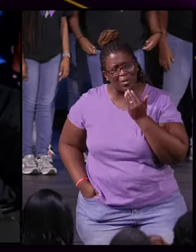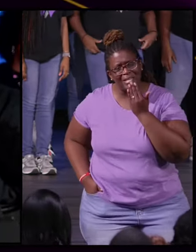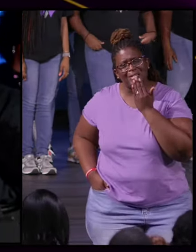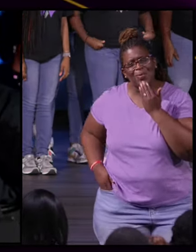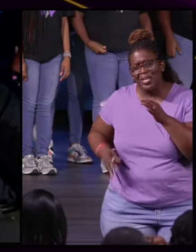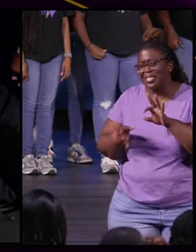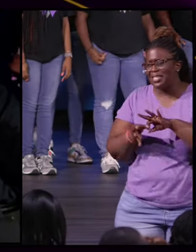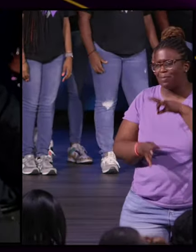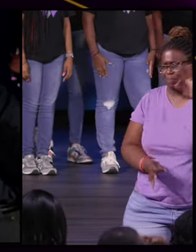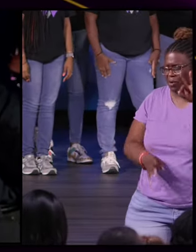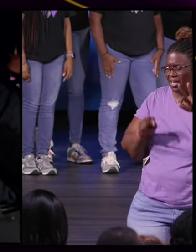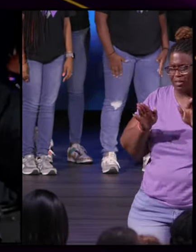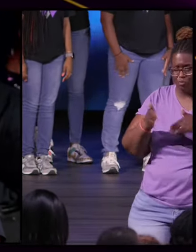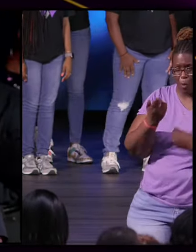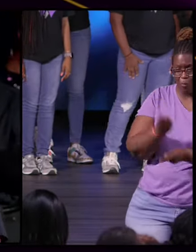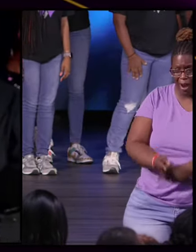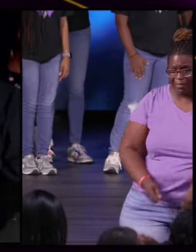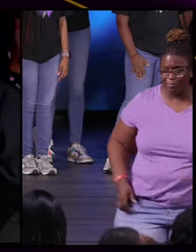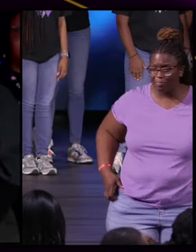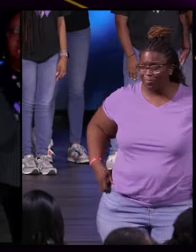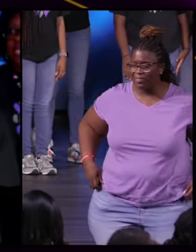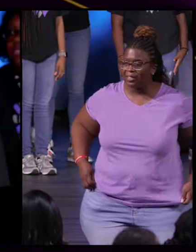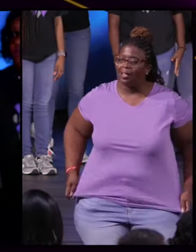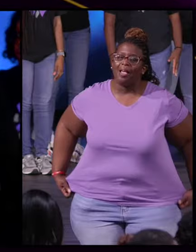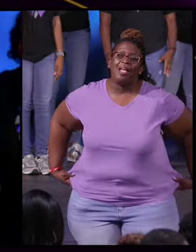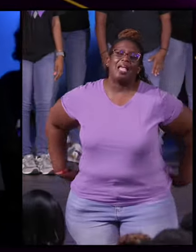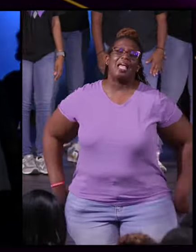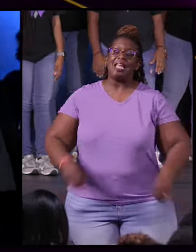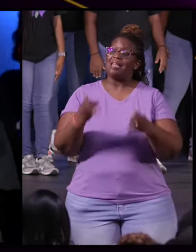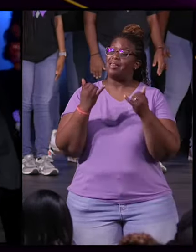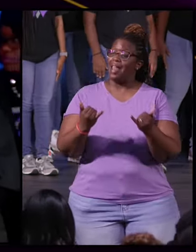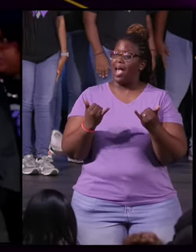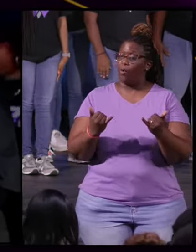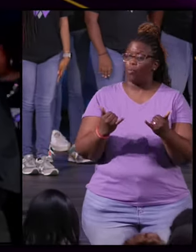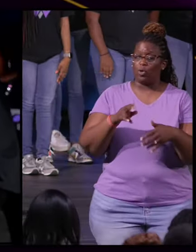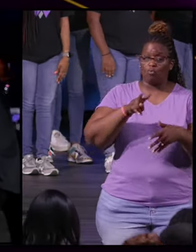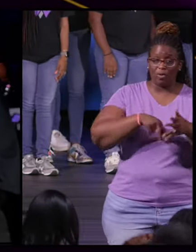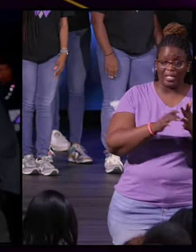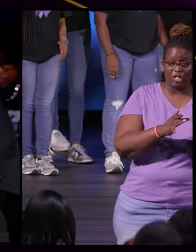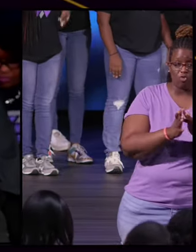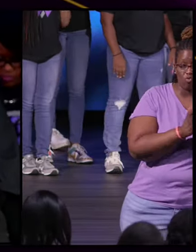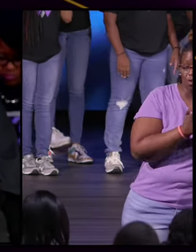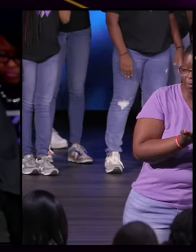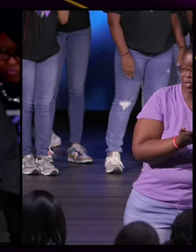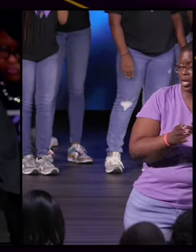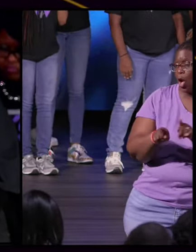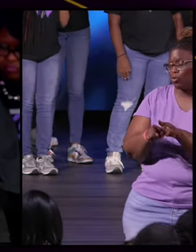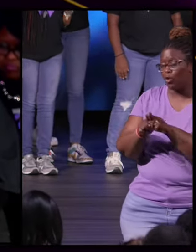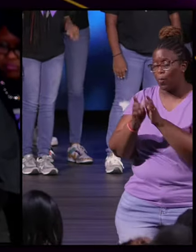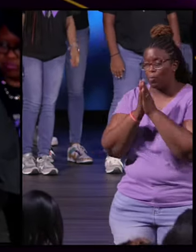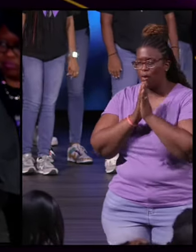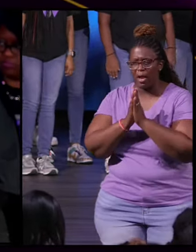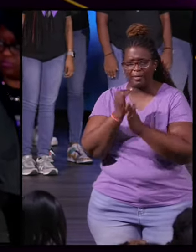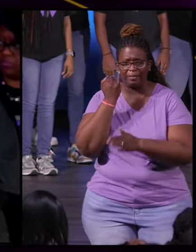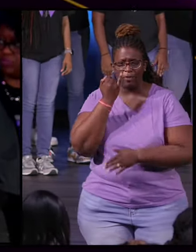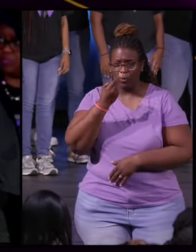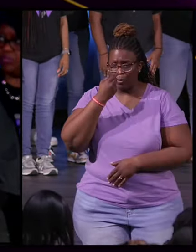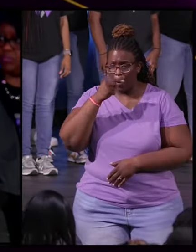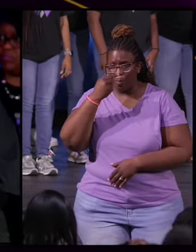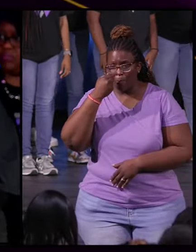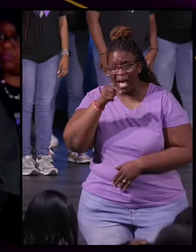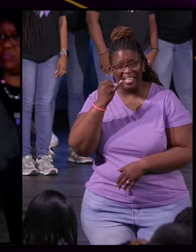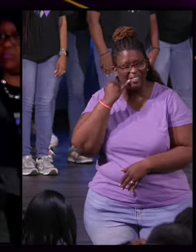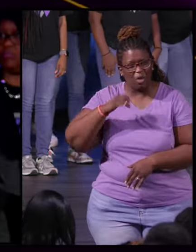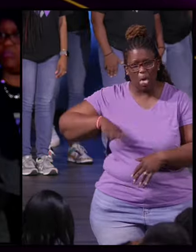We're at the time of scripture and prayer. If you would, all that is